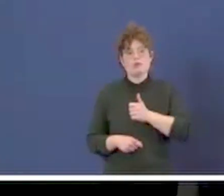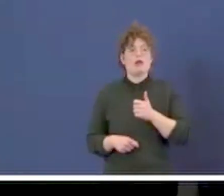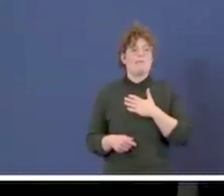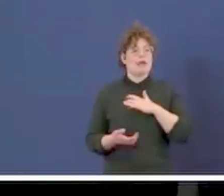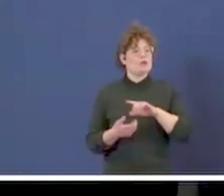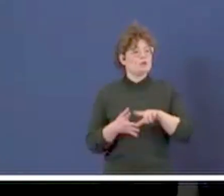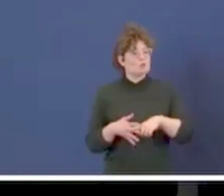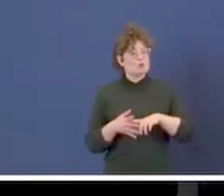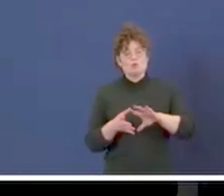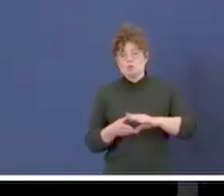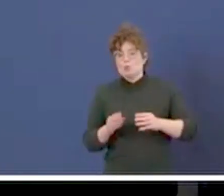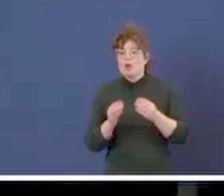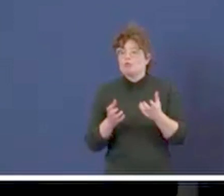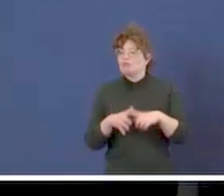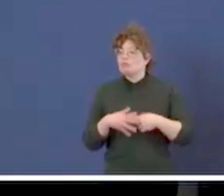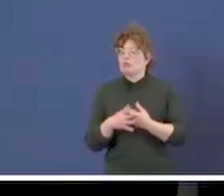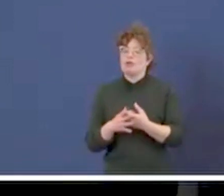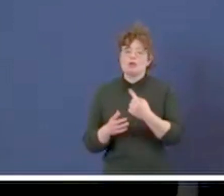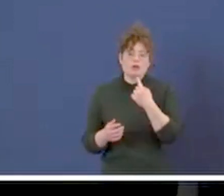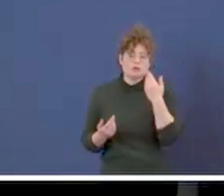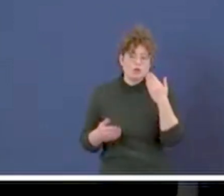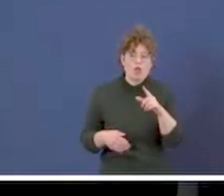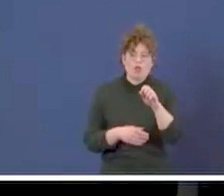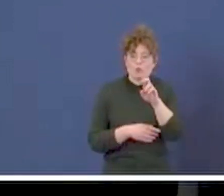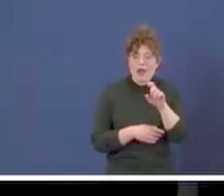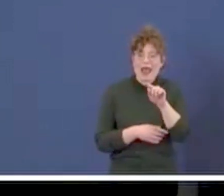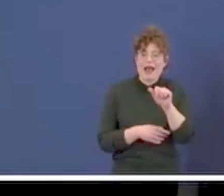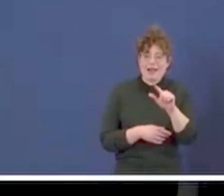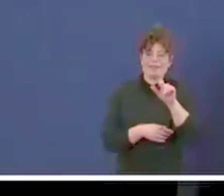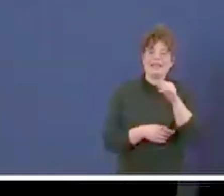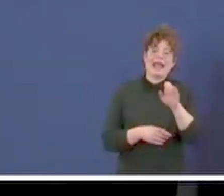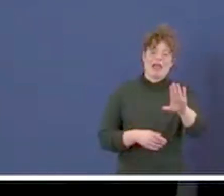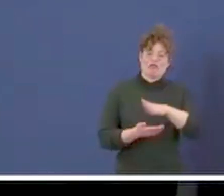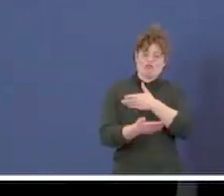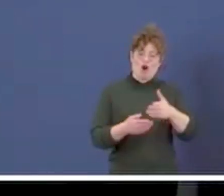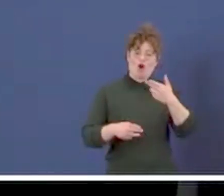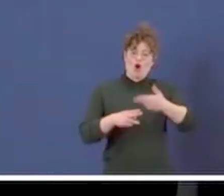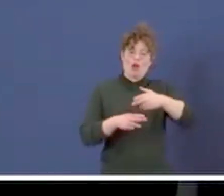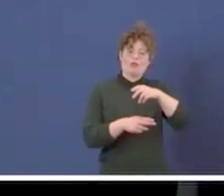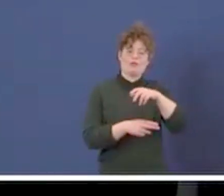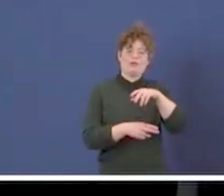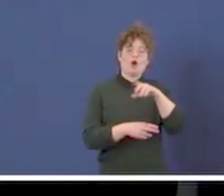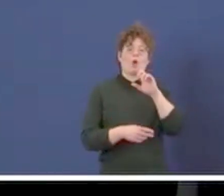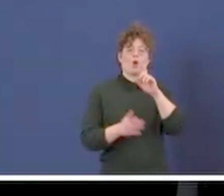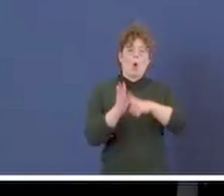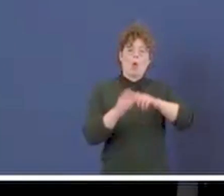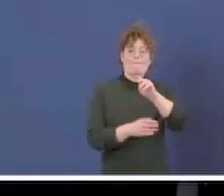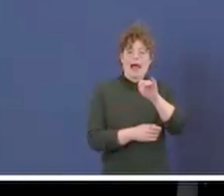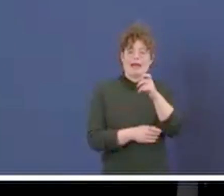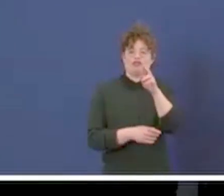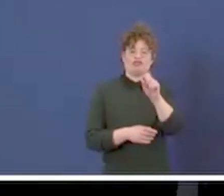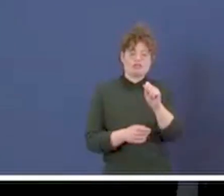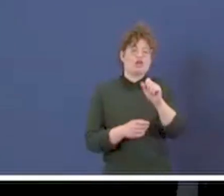story by saying, I don't know how many of you know Loretta Lynn and her song Coal Miner's Daughter. But I would tell you that I was